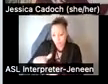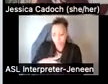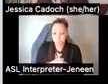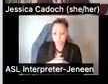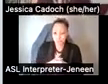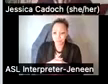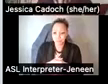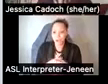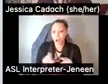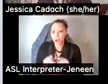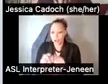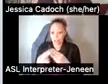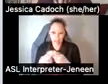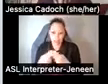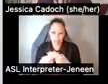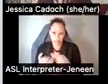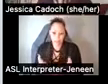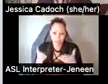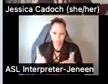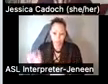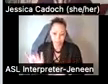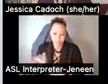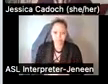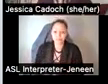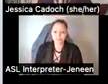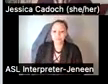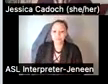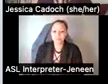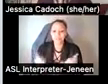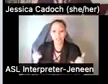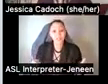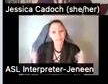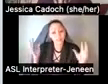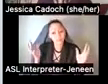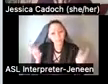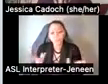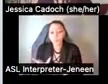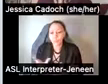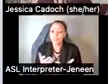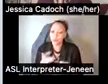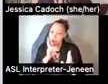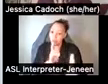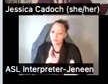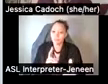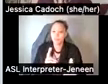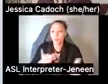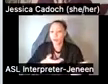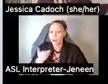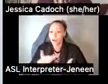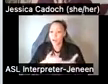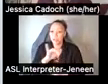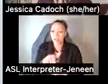the slides. Okay. So for this conversation, we are really honored to welcome Jessica